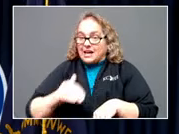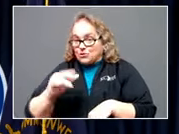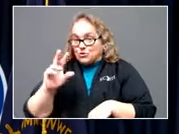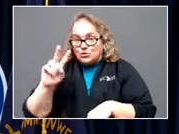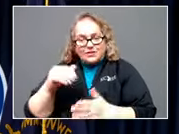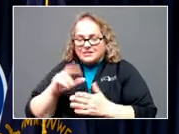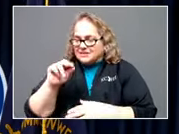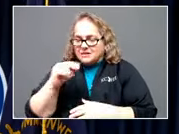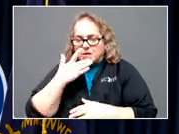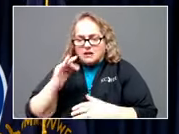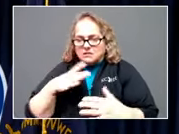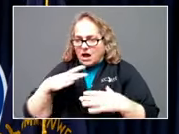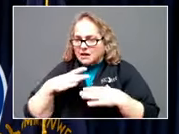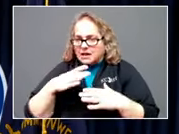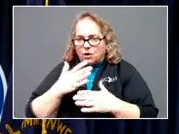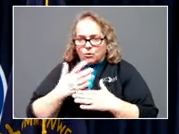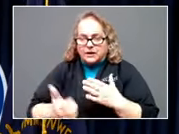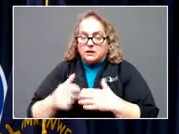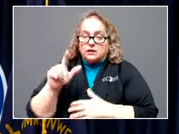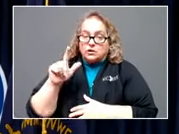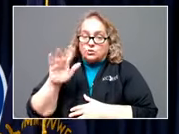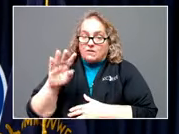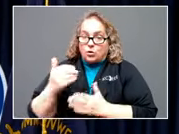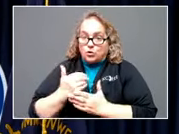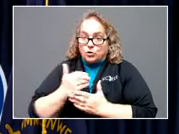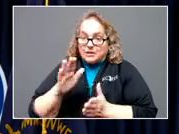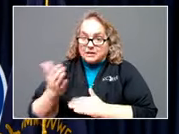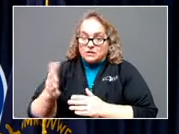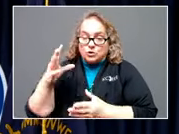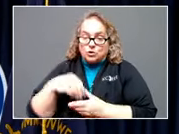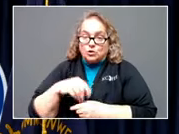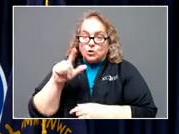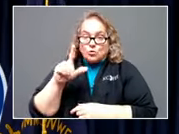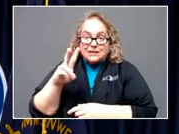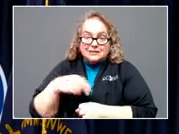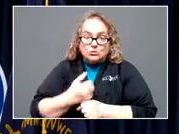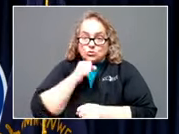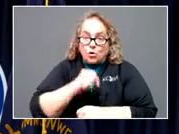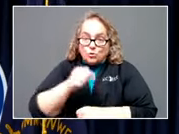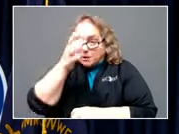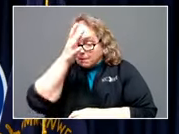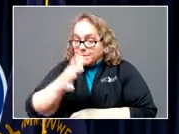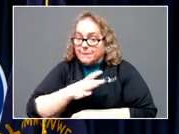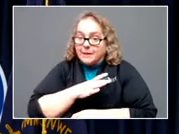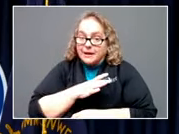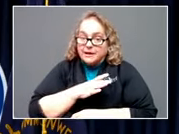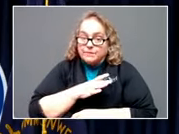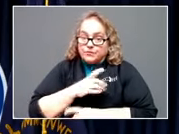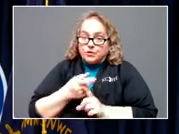weekend. 24 new deaths, including a 26-year-old man from Jefferson